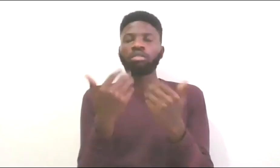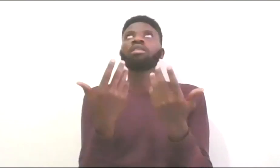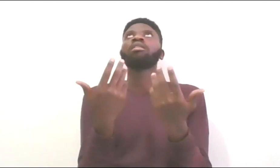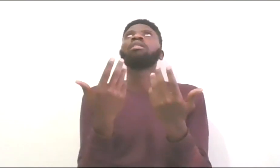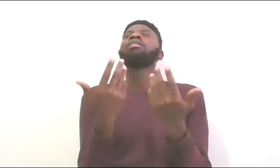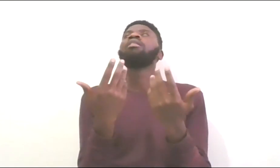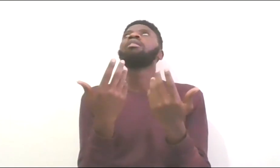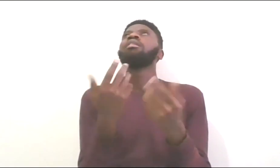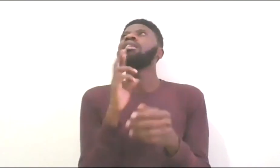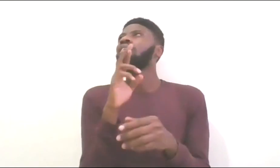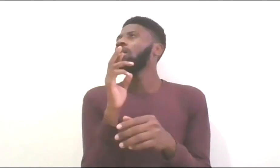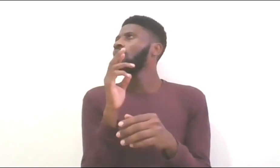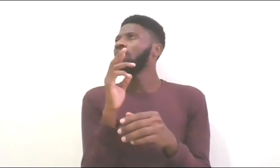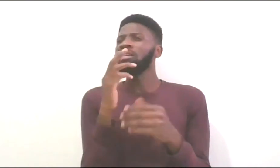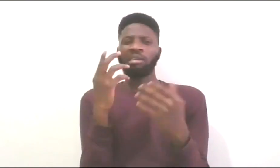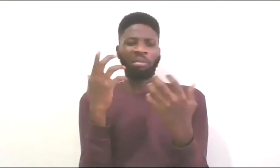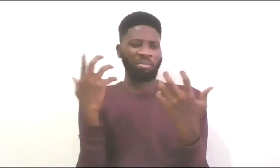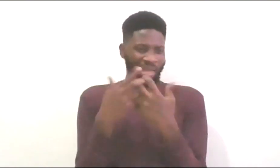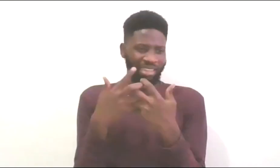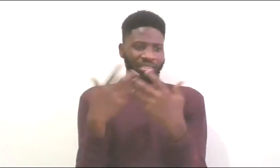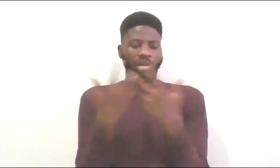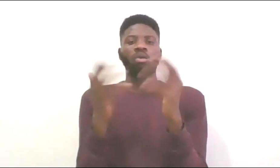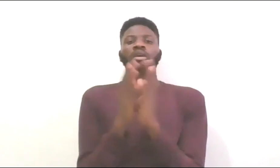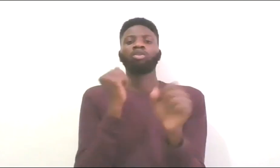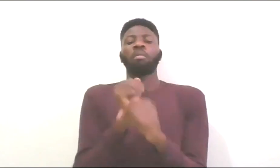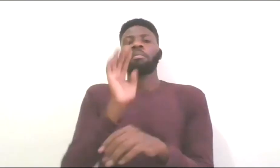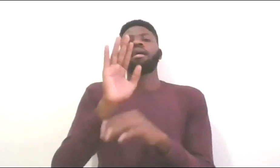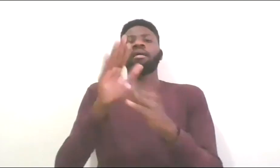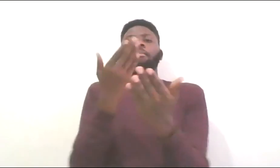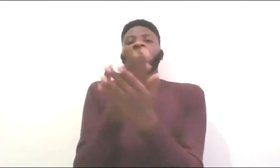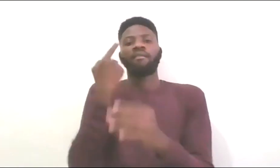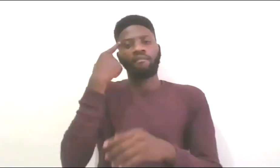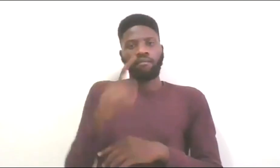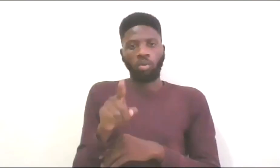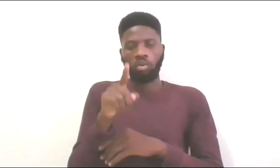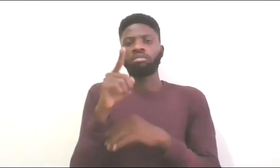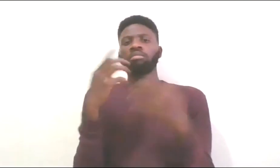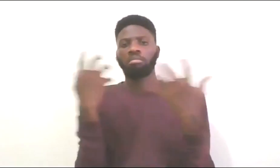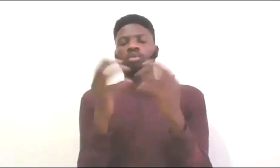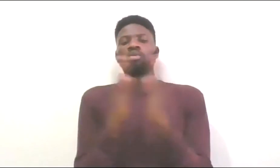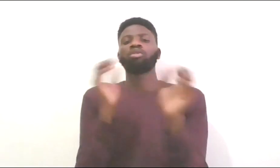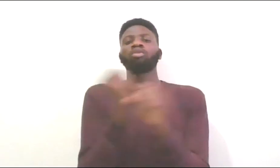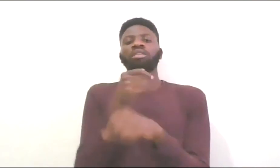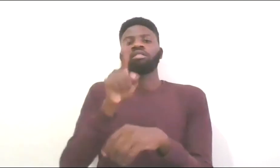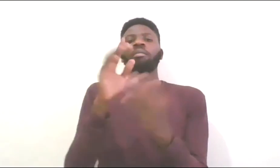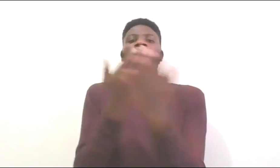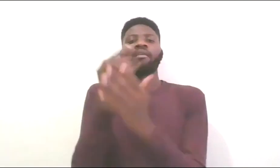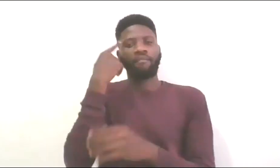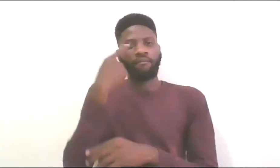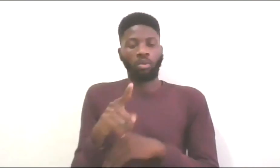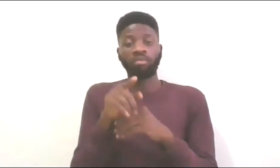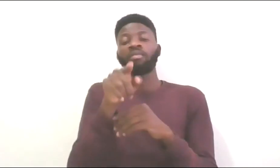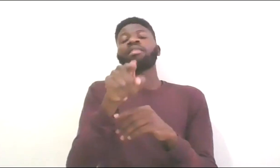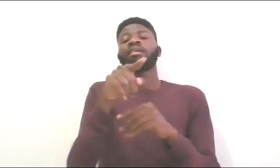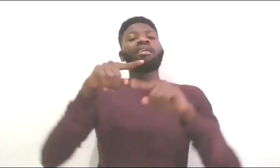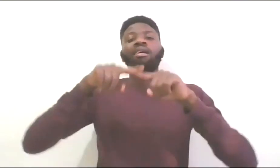what zinaingiliana na that job that you're applying for, that are relevant to that job that you're applying for. So it